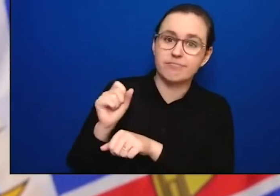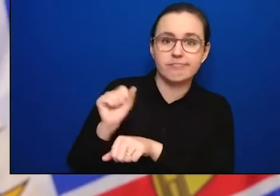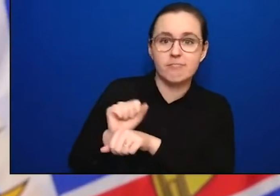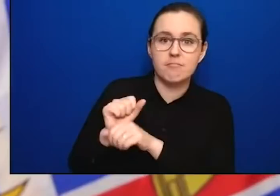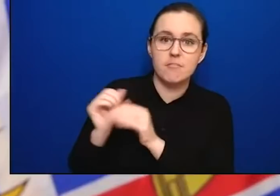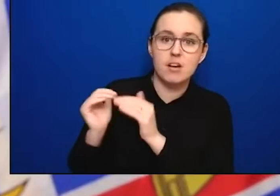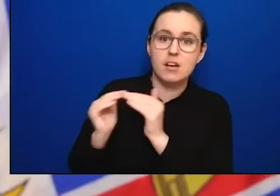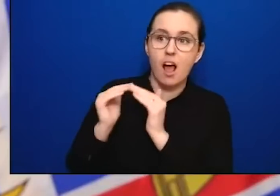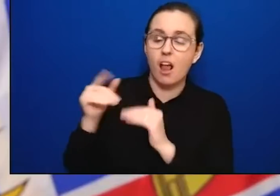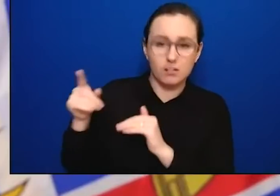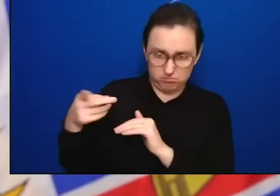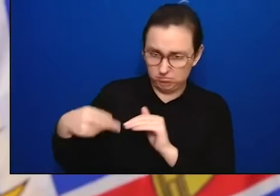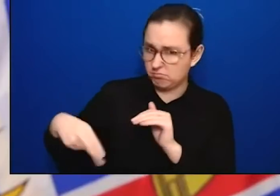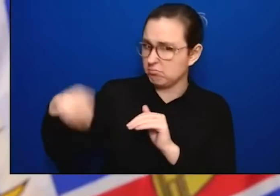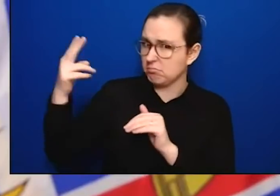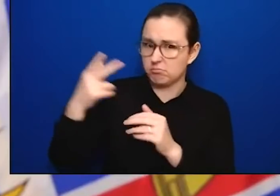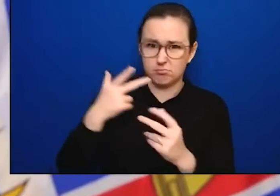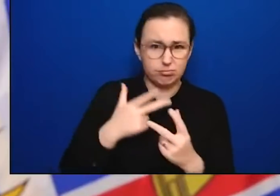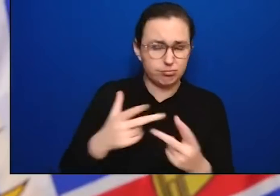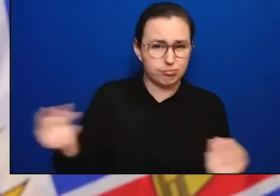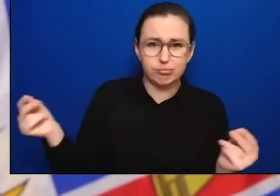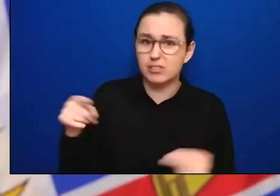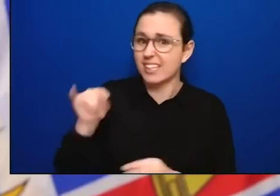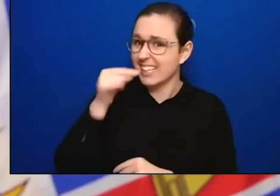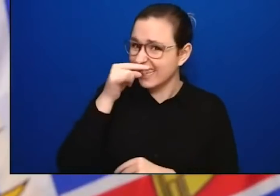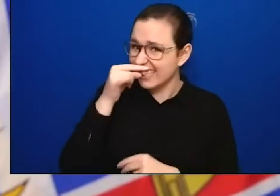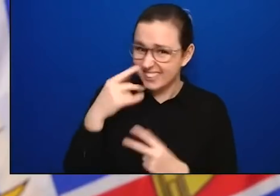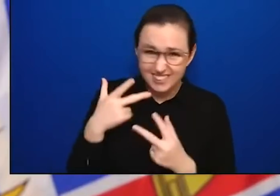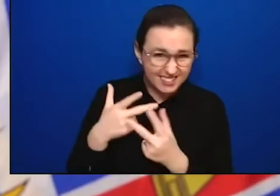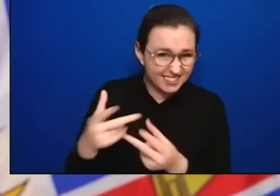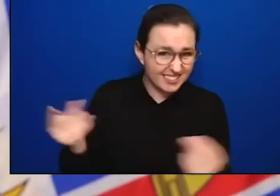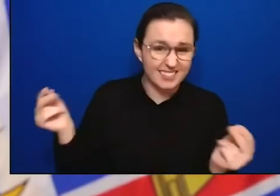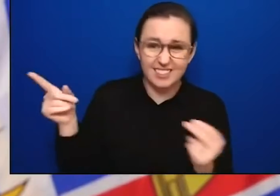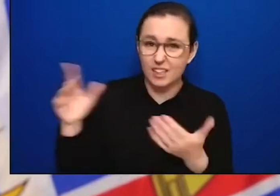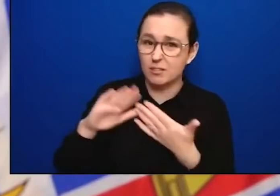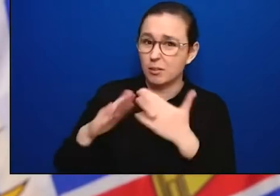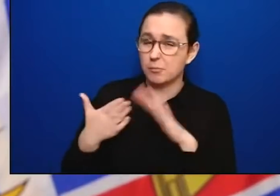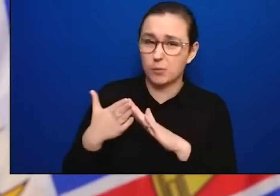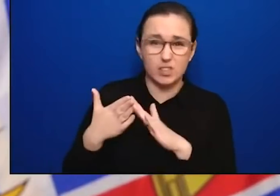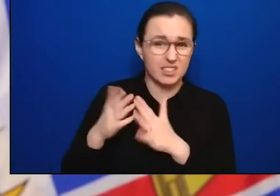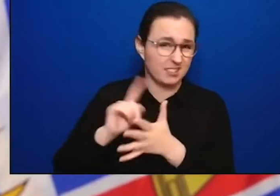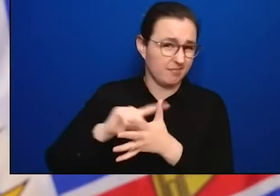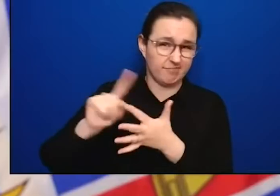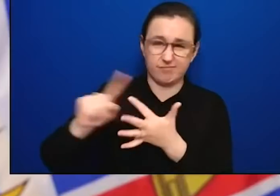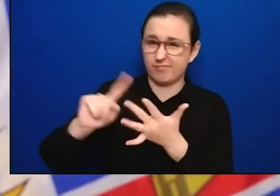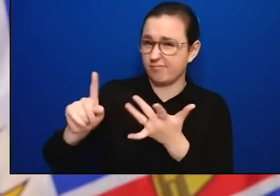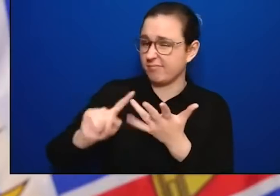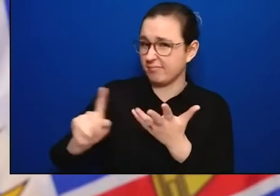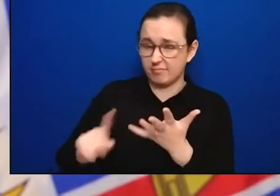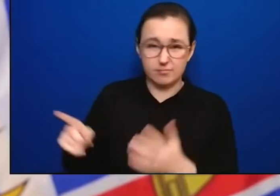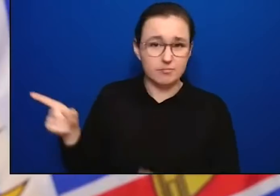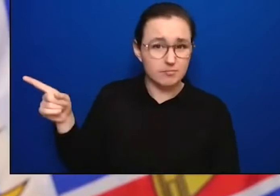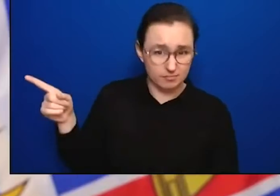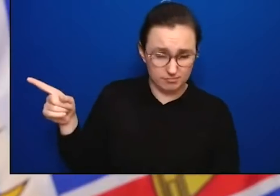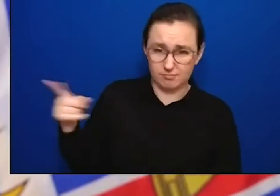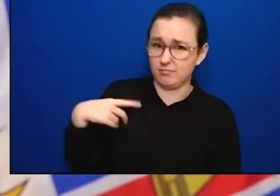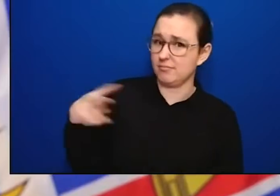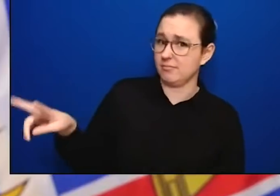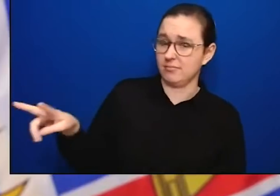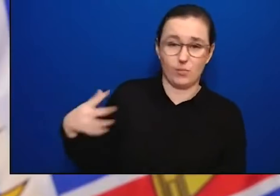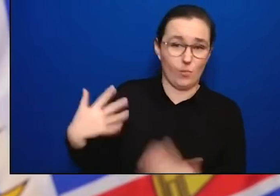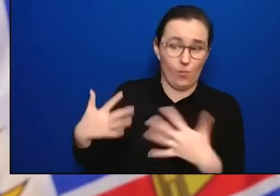were talking actually earlier today, where they traditionally have very high rates of vaccination, and kids there have